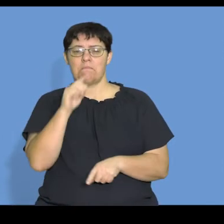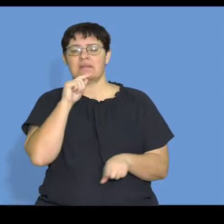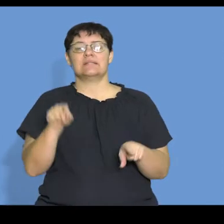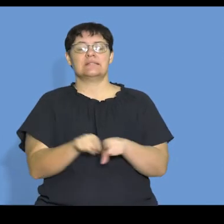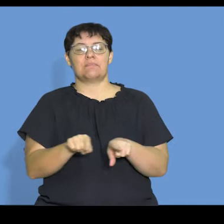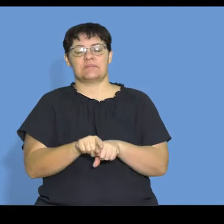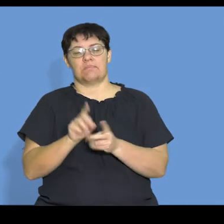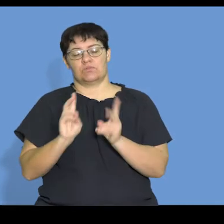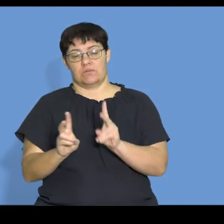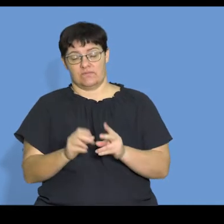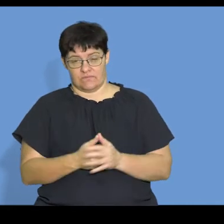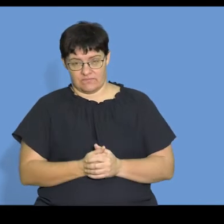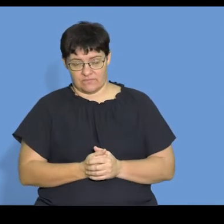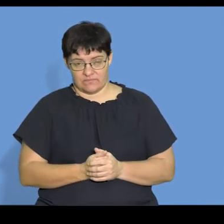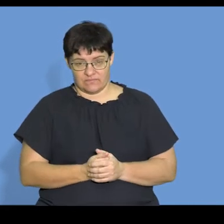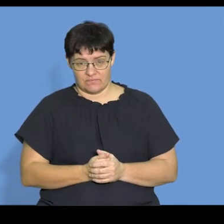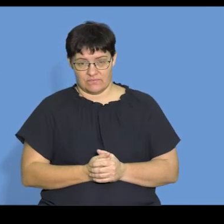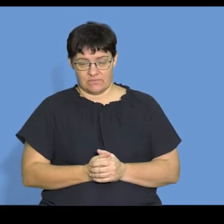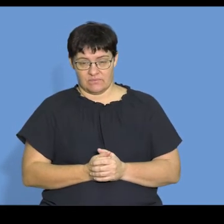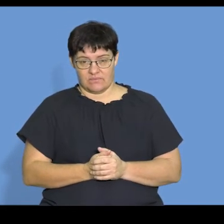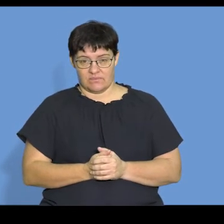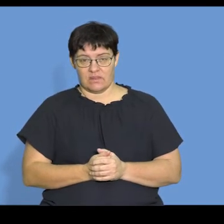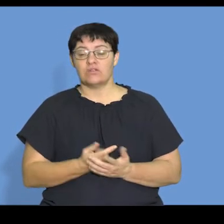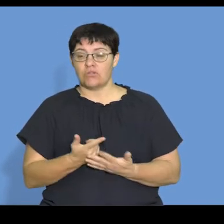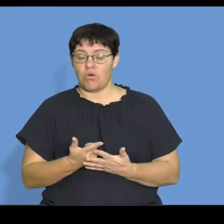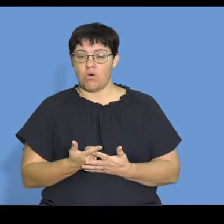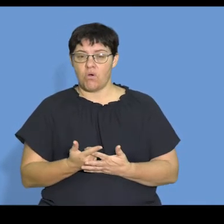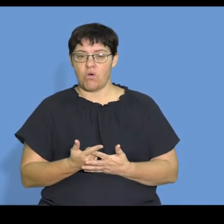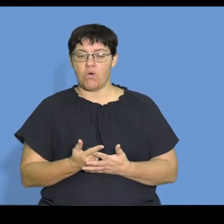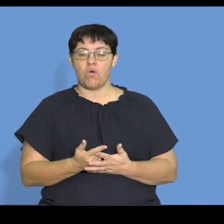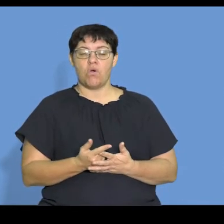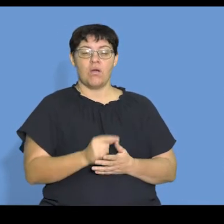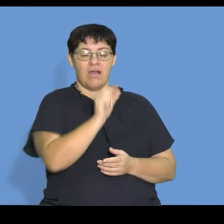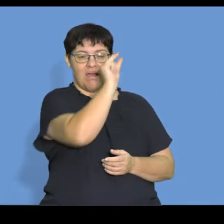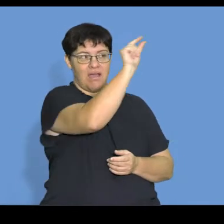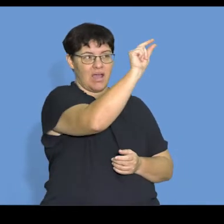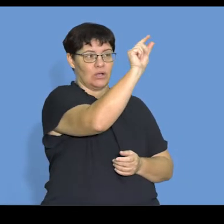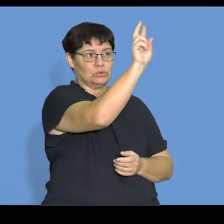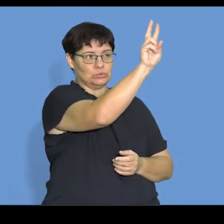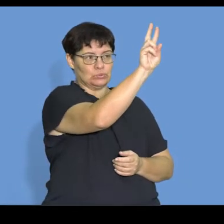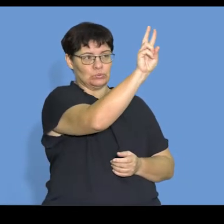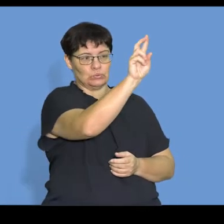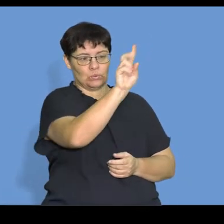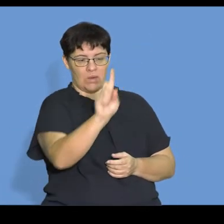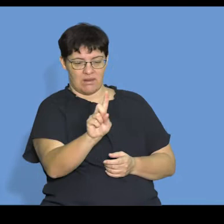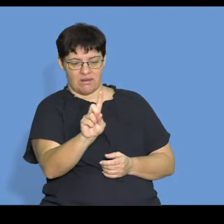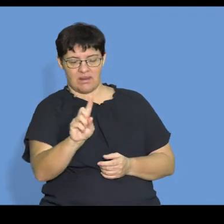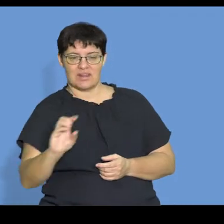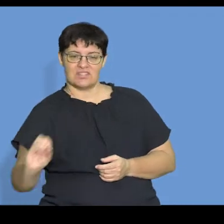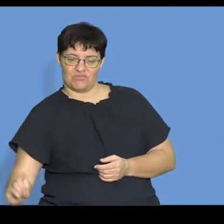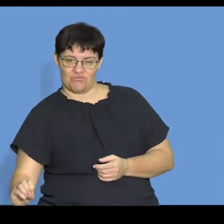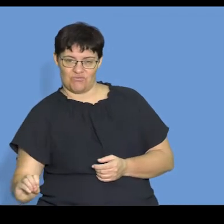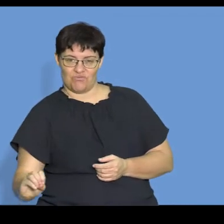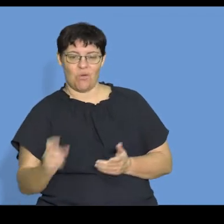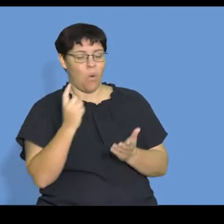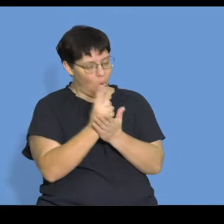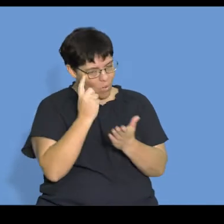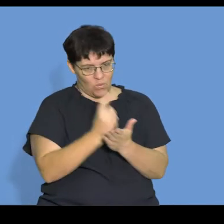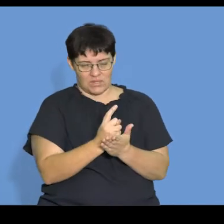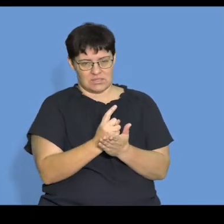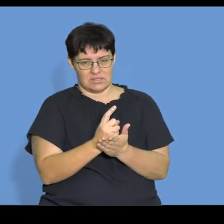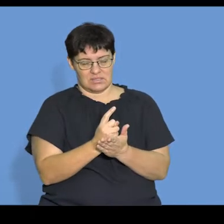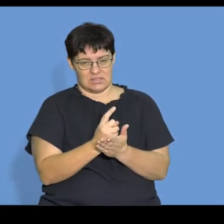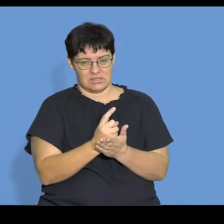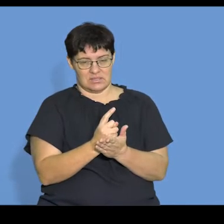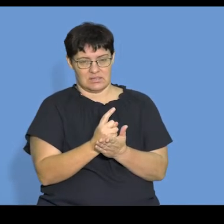as 12. So you can see that the exponents are always in descending order of the variables, not the